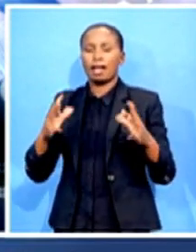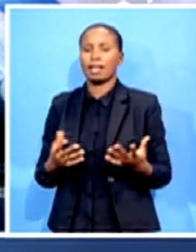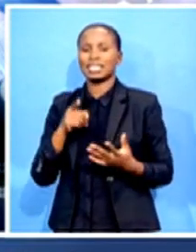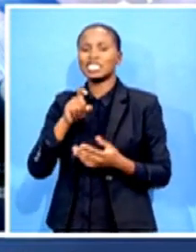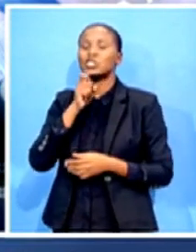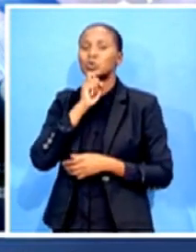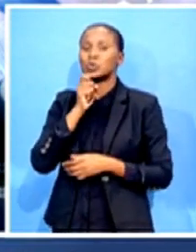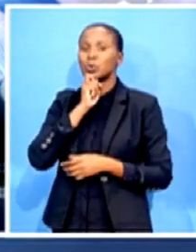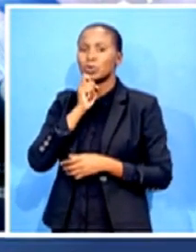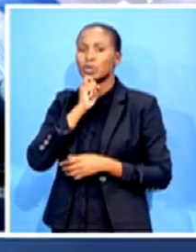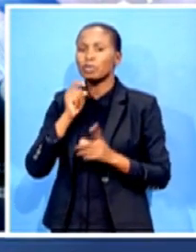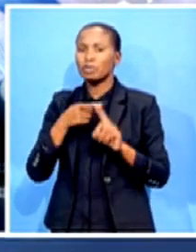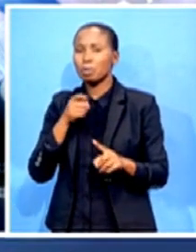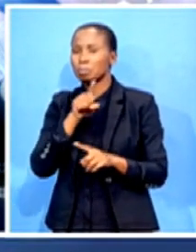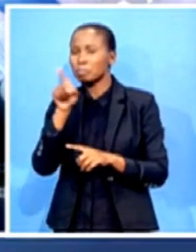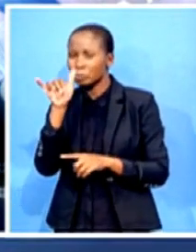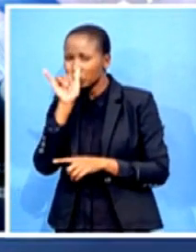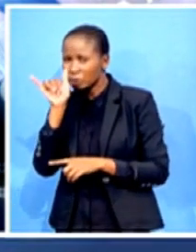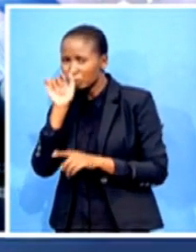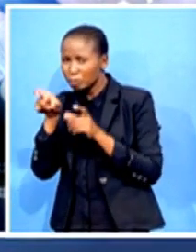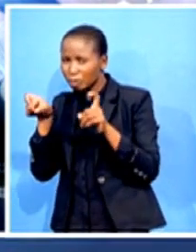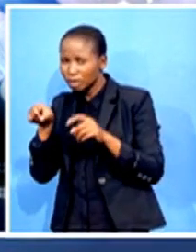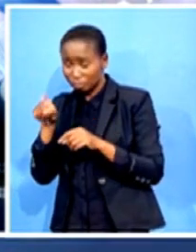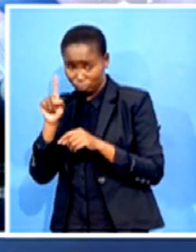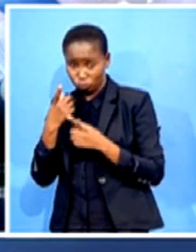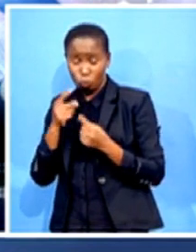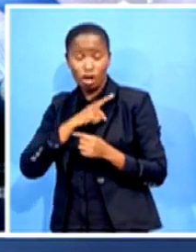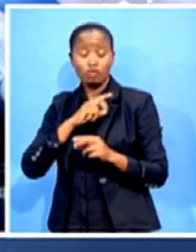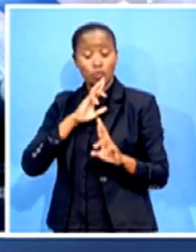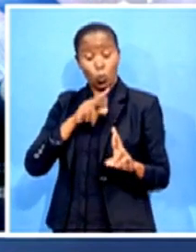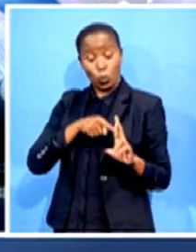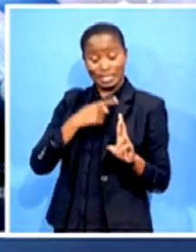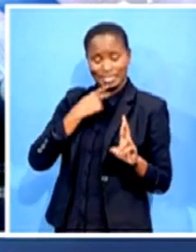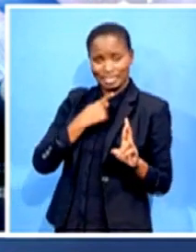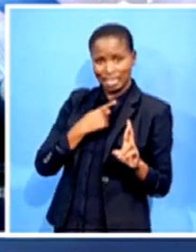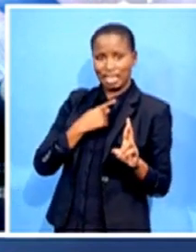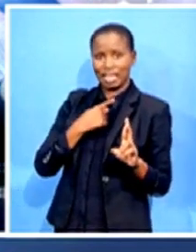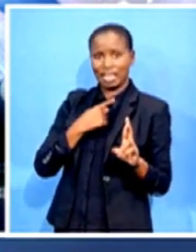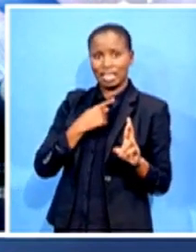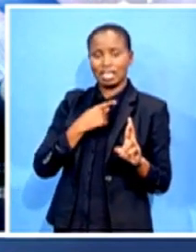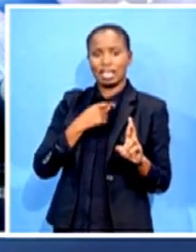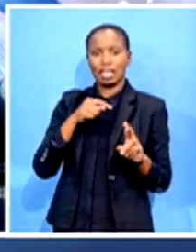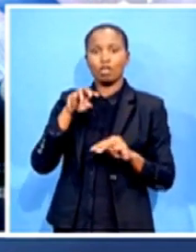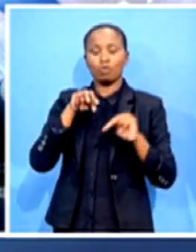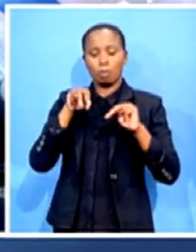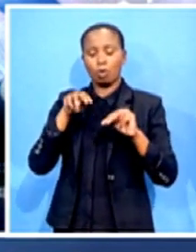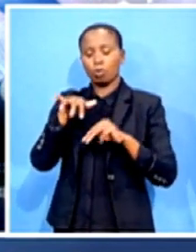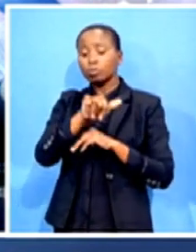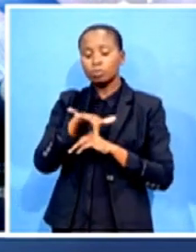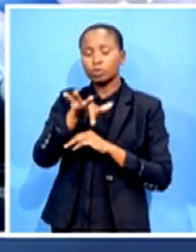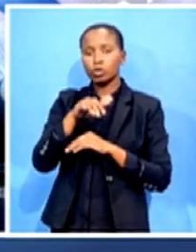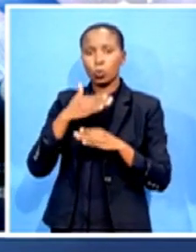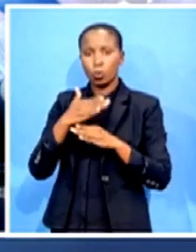criminals? The report says remote working is targeted. Hackers are ramping up. There's something